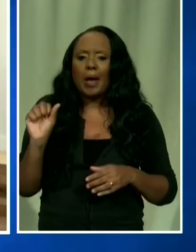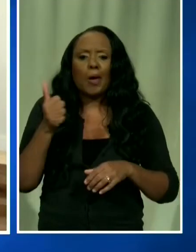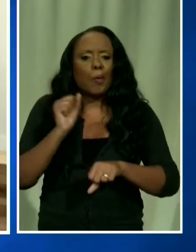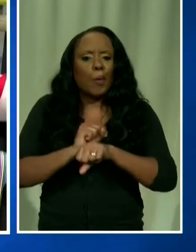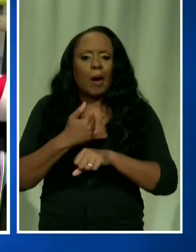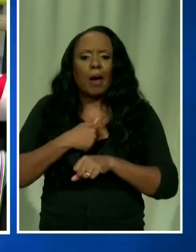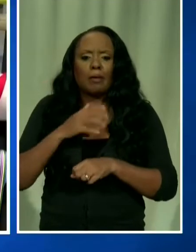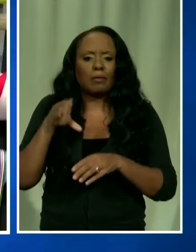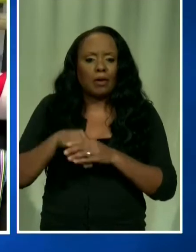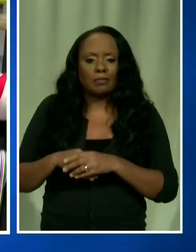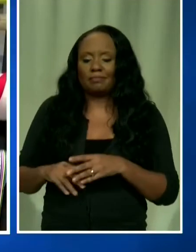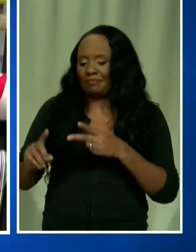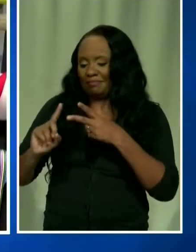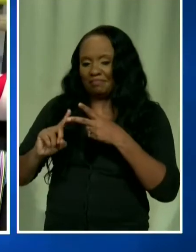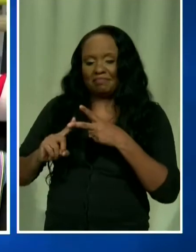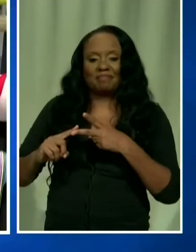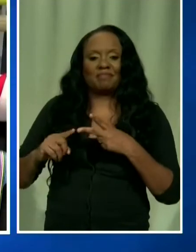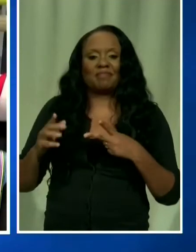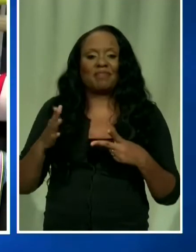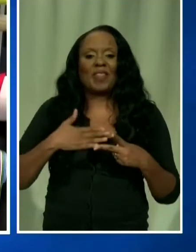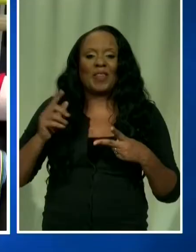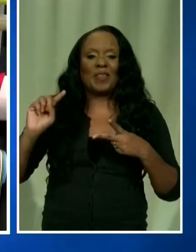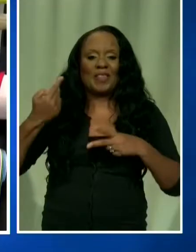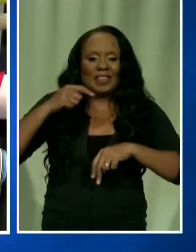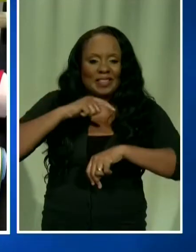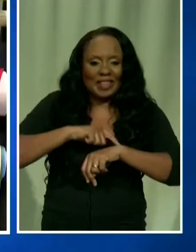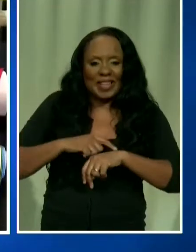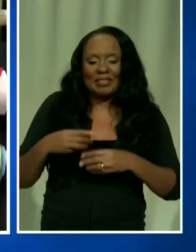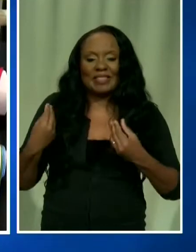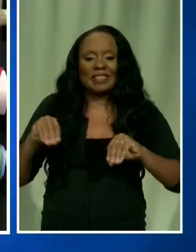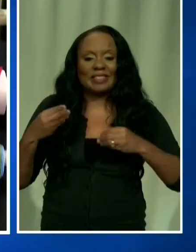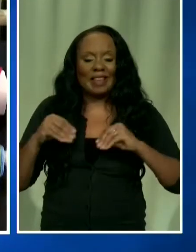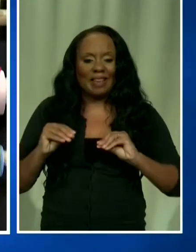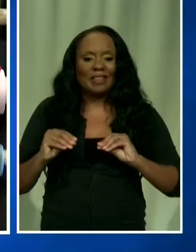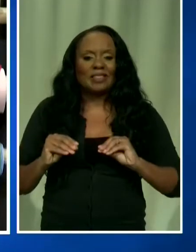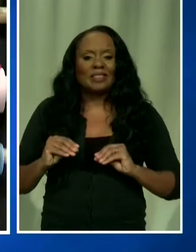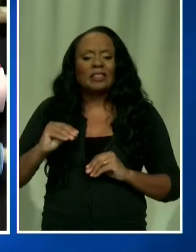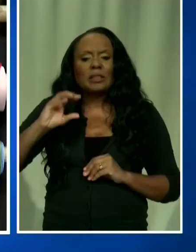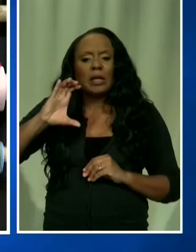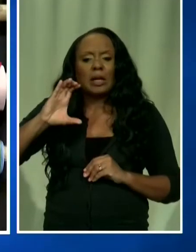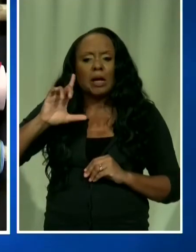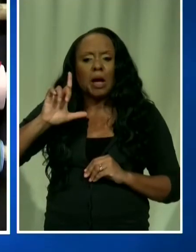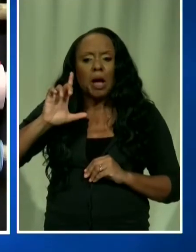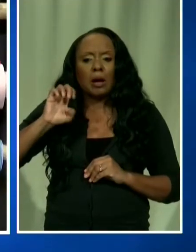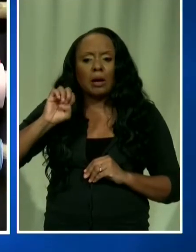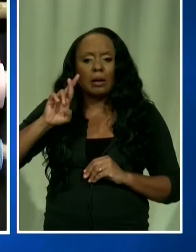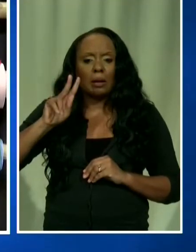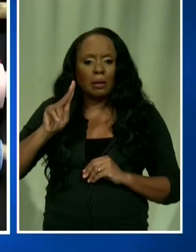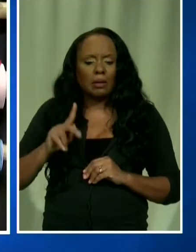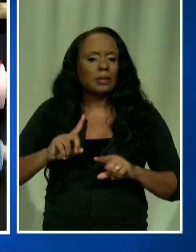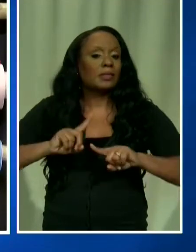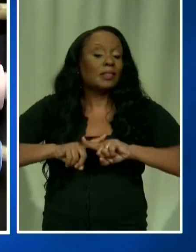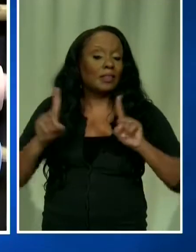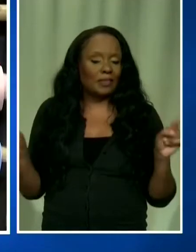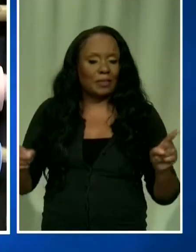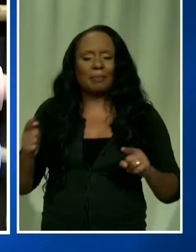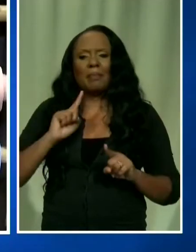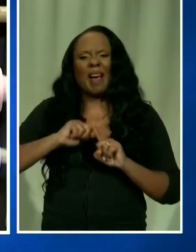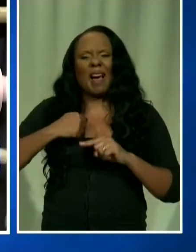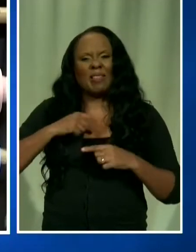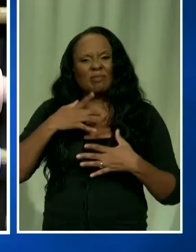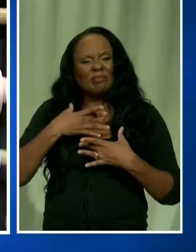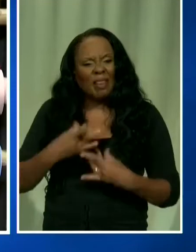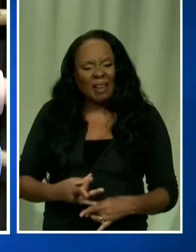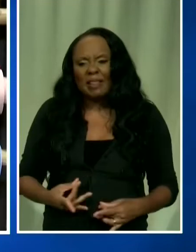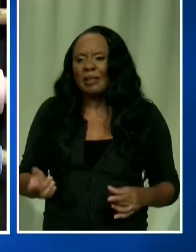and do. This is my first sales clerk job, so it has been different from my other jobs, but I like it because it's different dealing